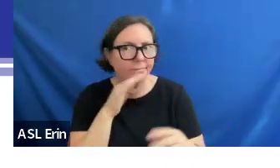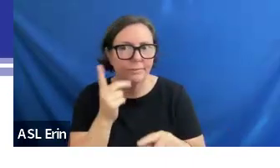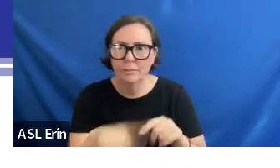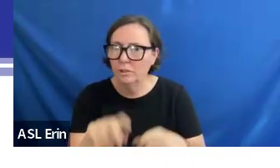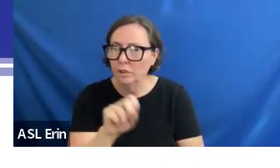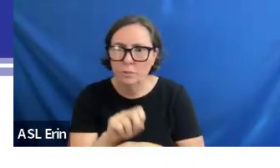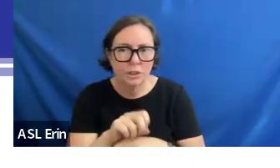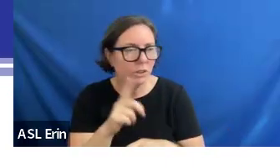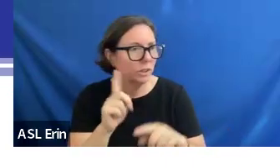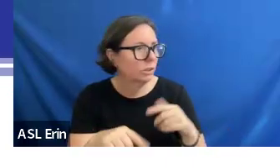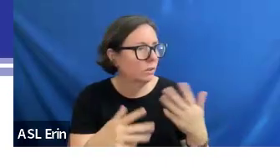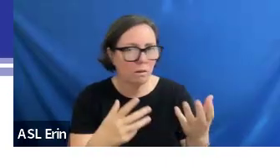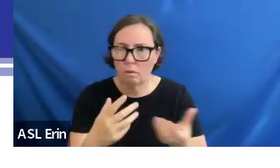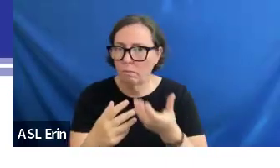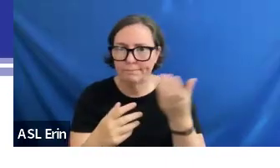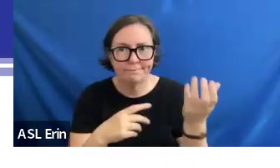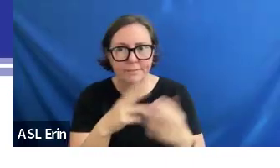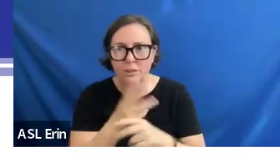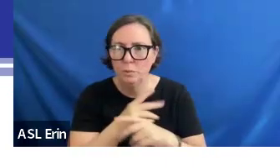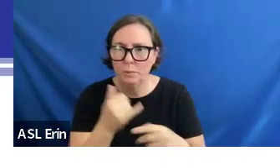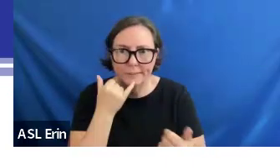operate any electronic devices,